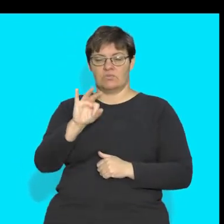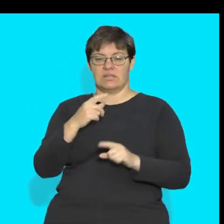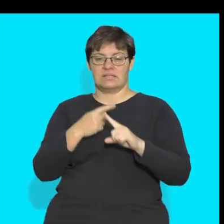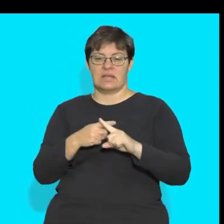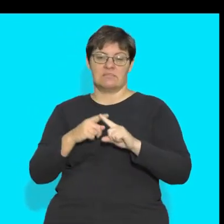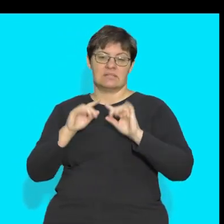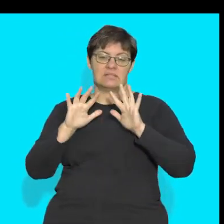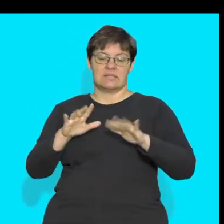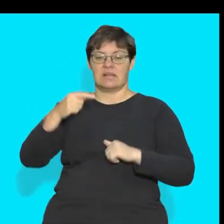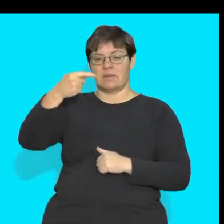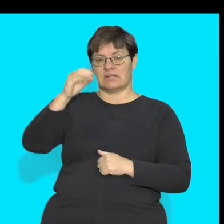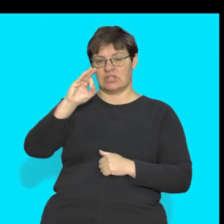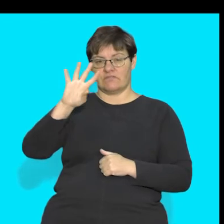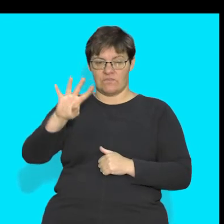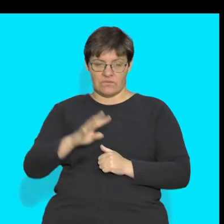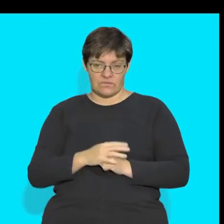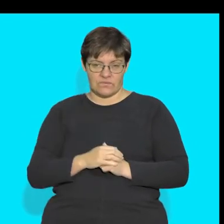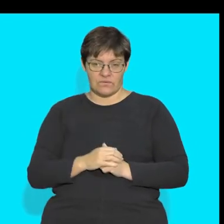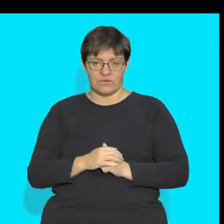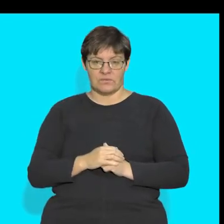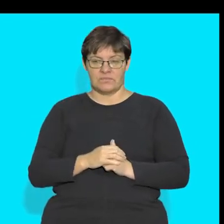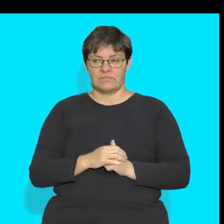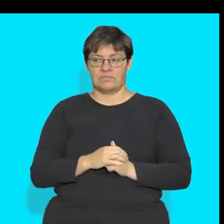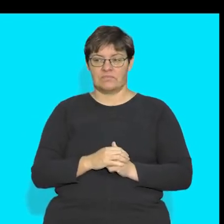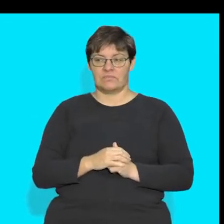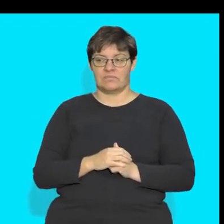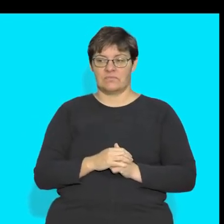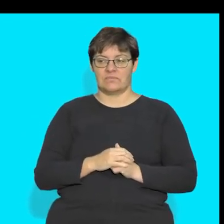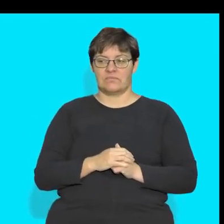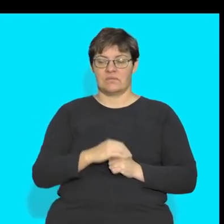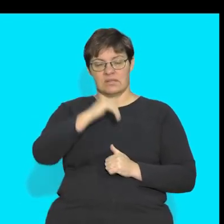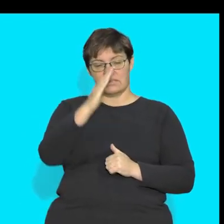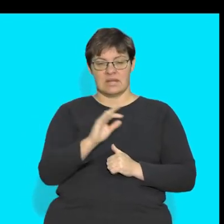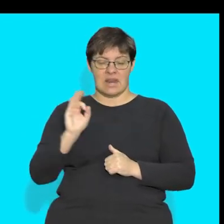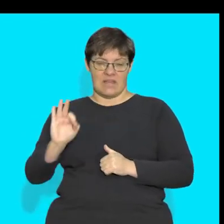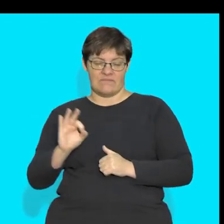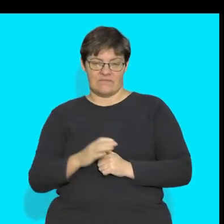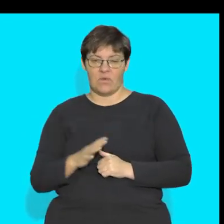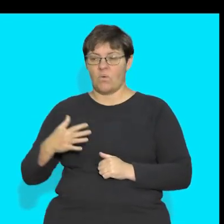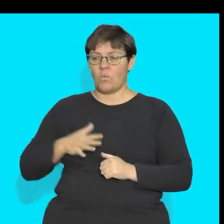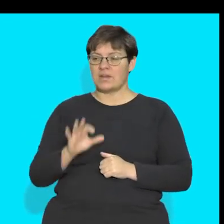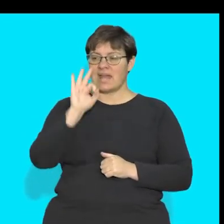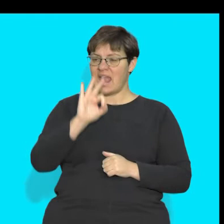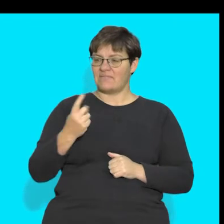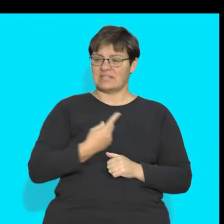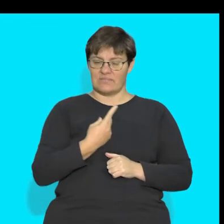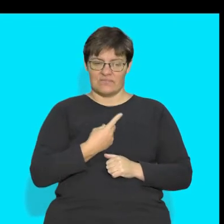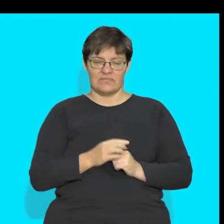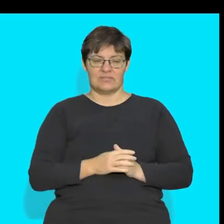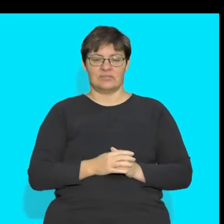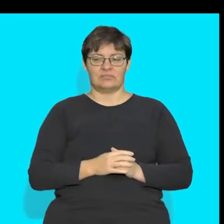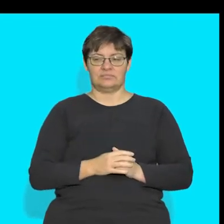6,63 times 10 to the minus 34. So we want F on its